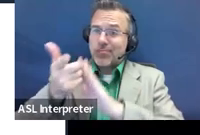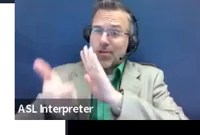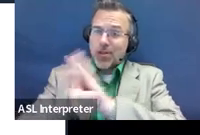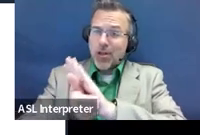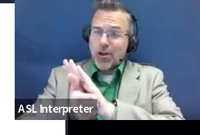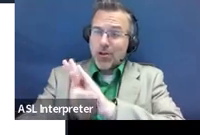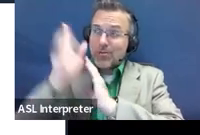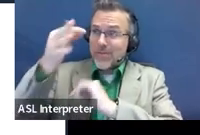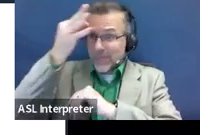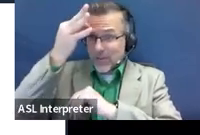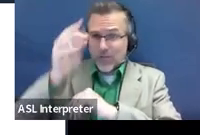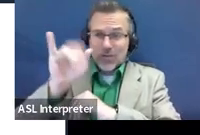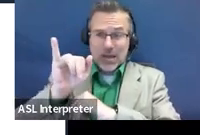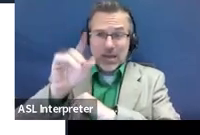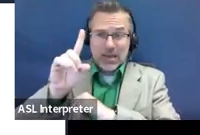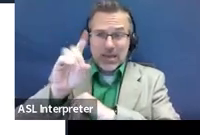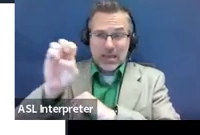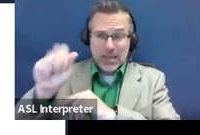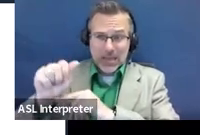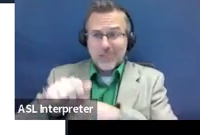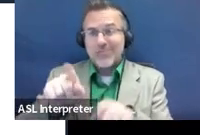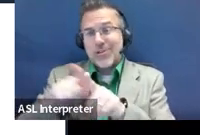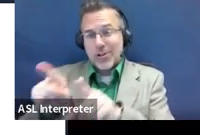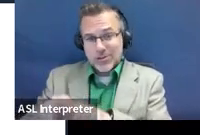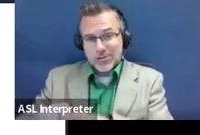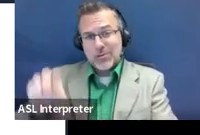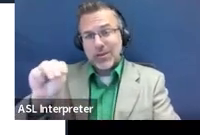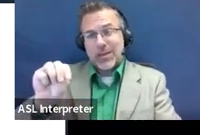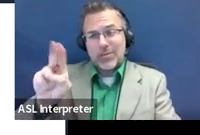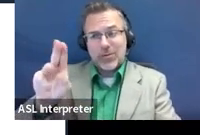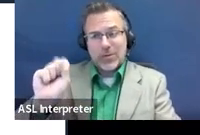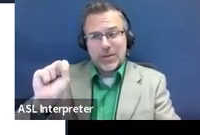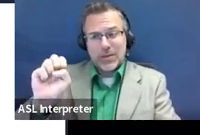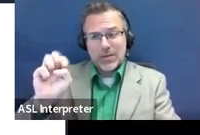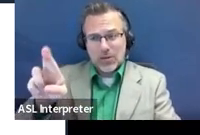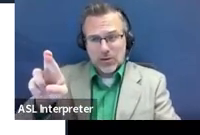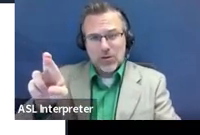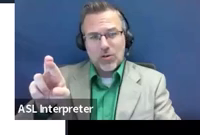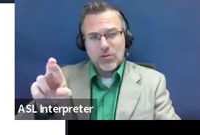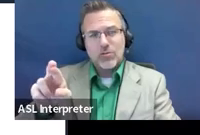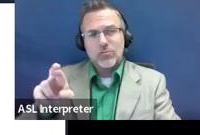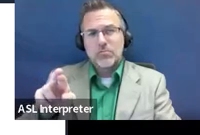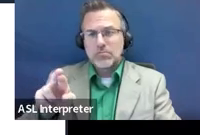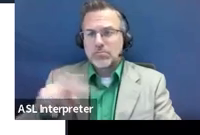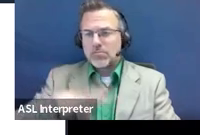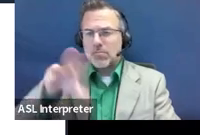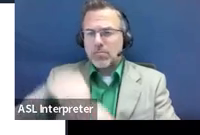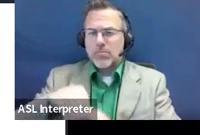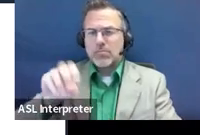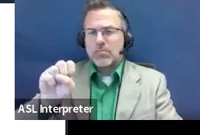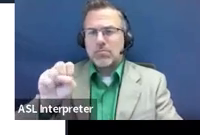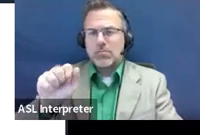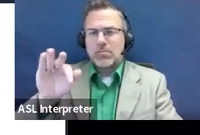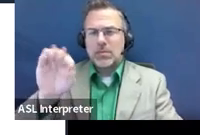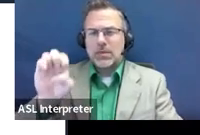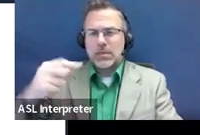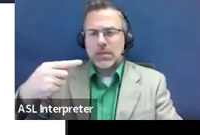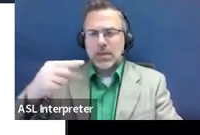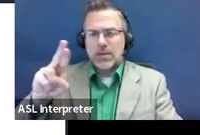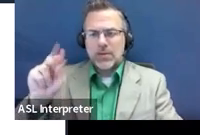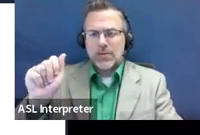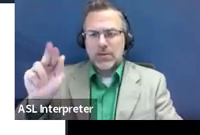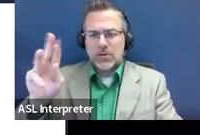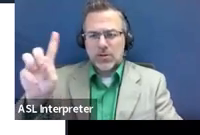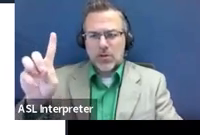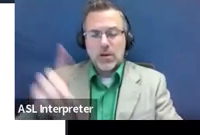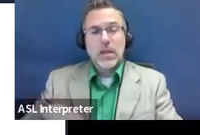also part of Muser. It's in the appendix as part of the procedural safeguards. When you read the questions